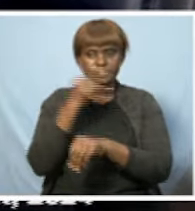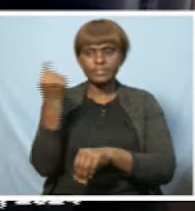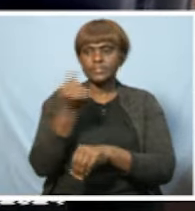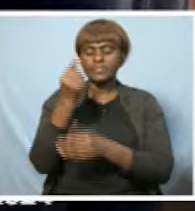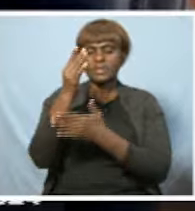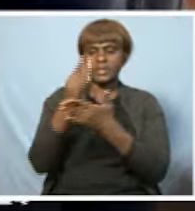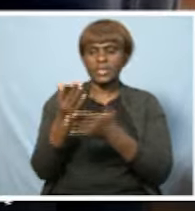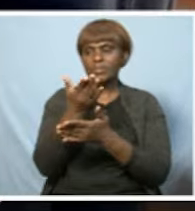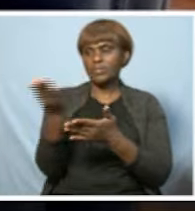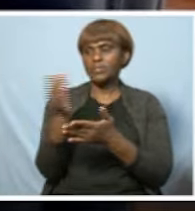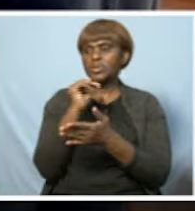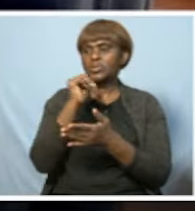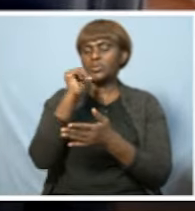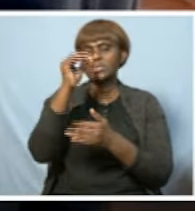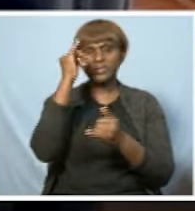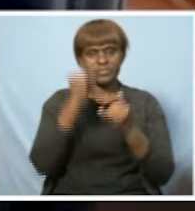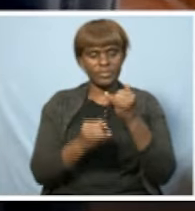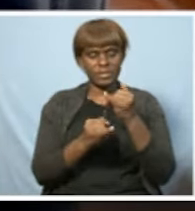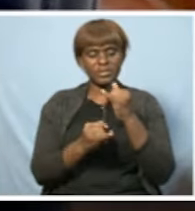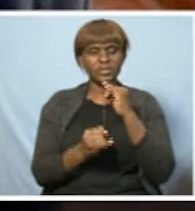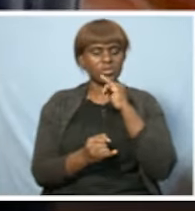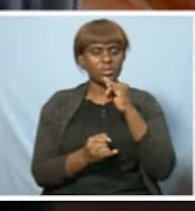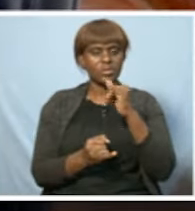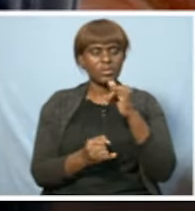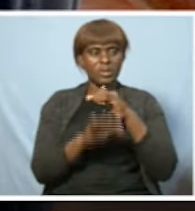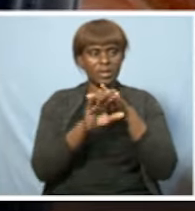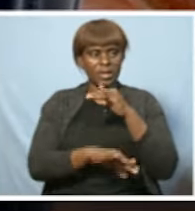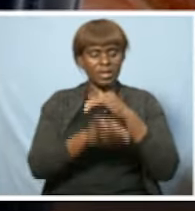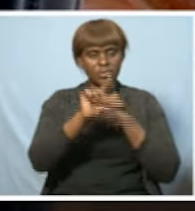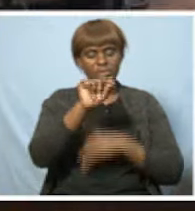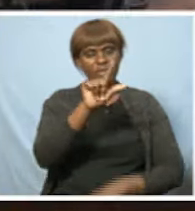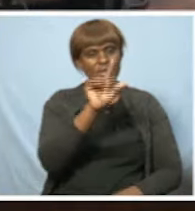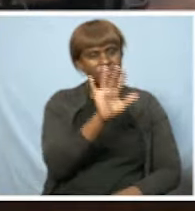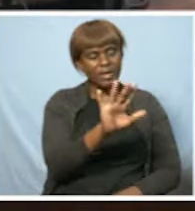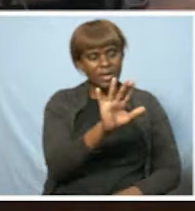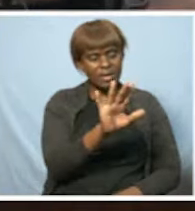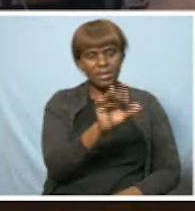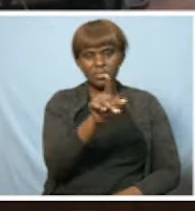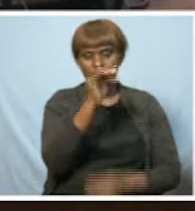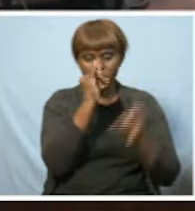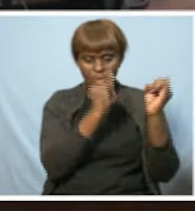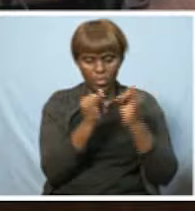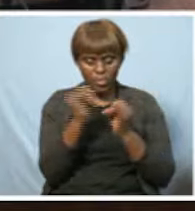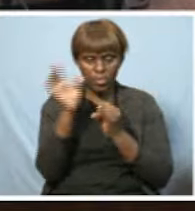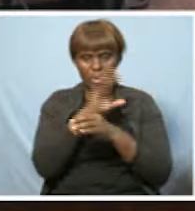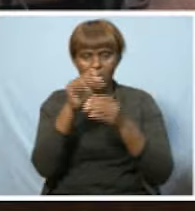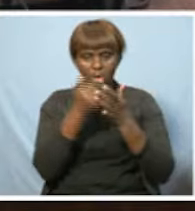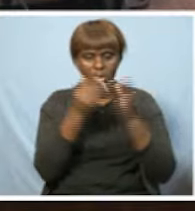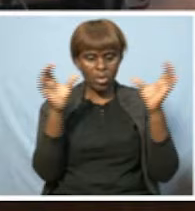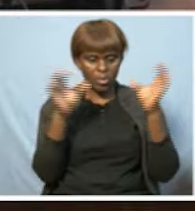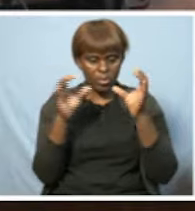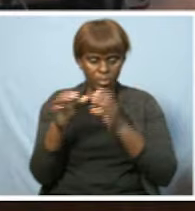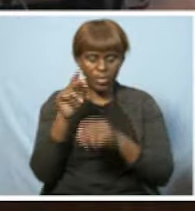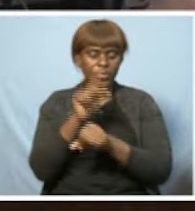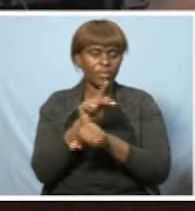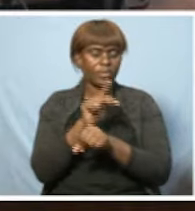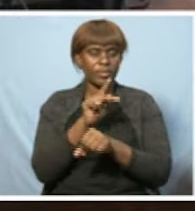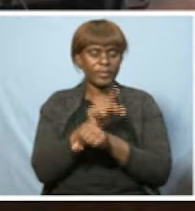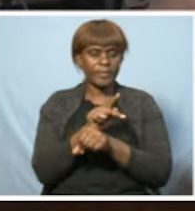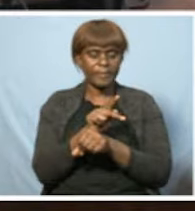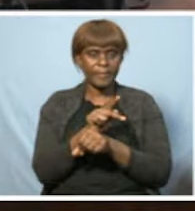of them are not yet completed. Under 2025, have you implemented all the community projects?